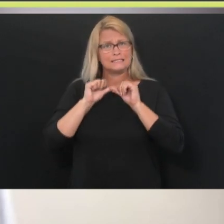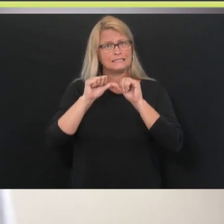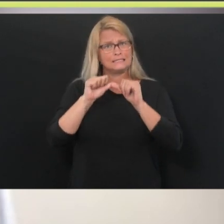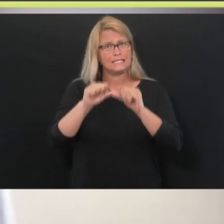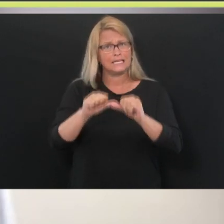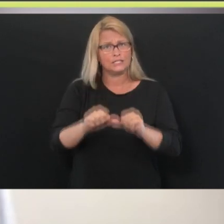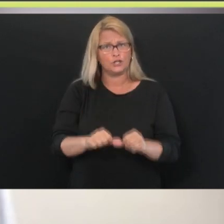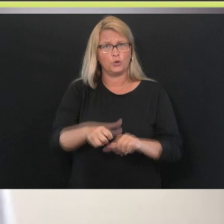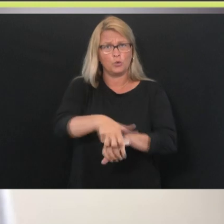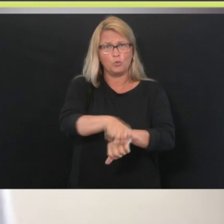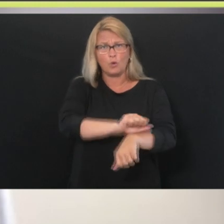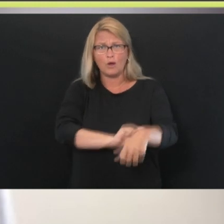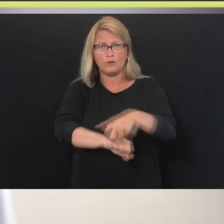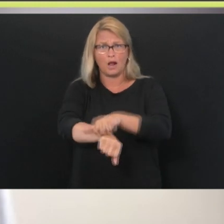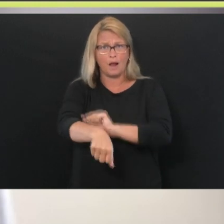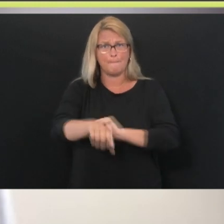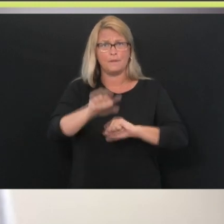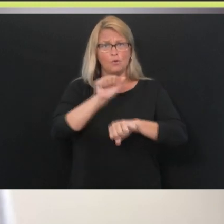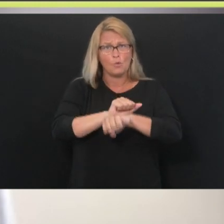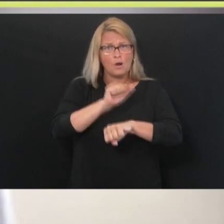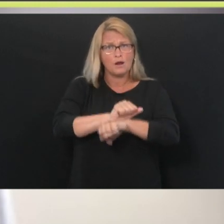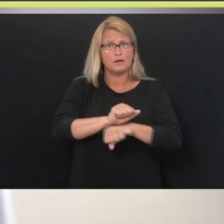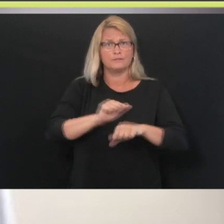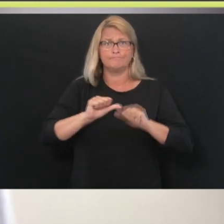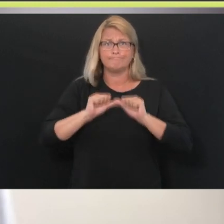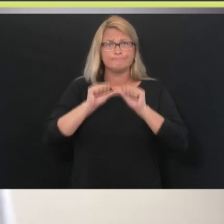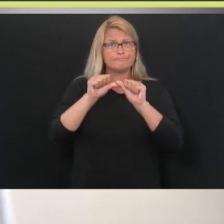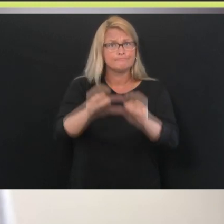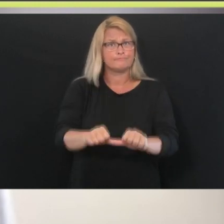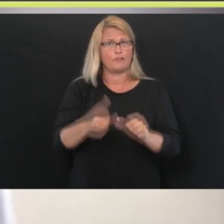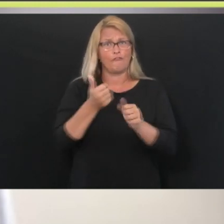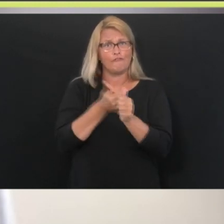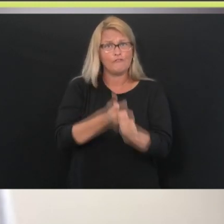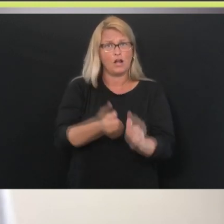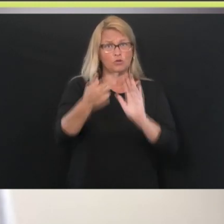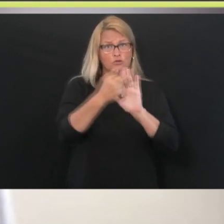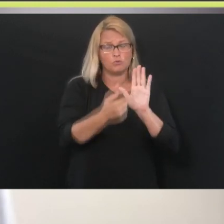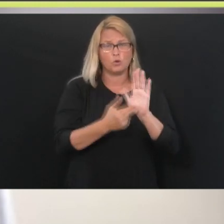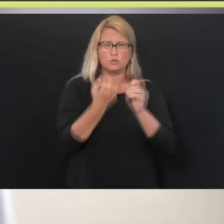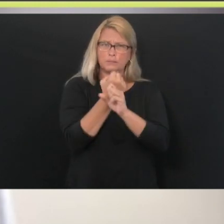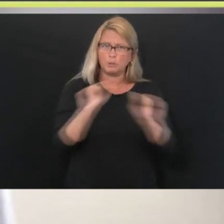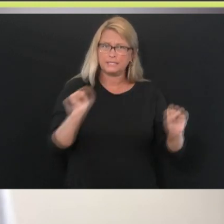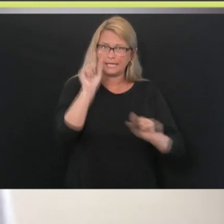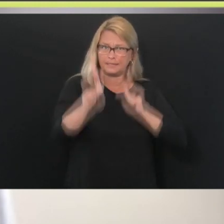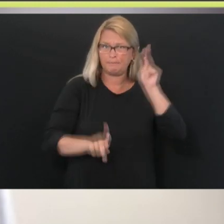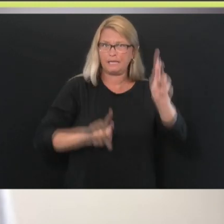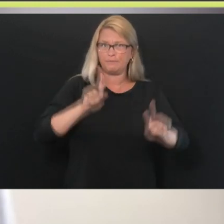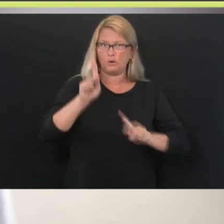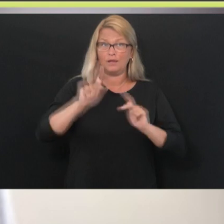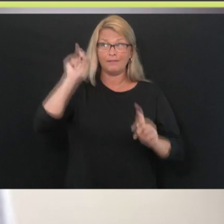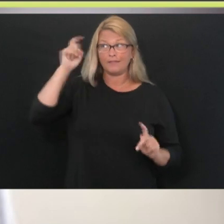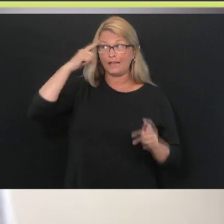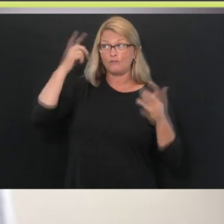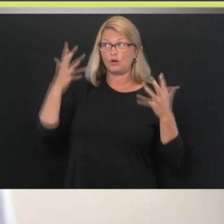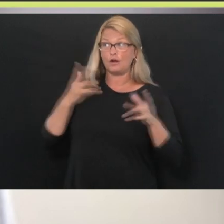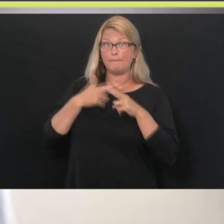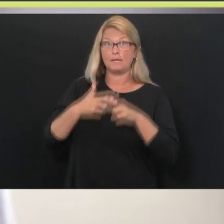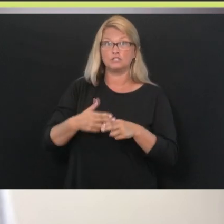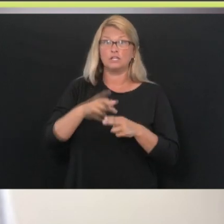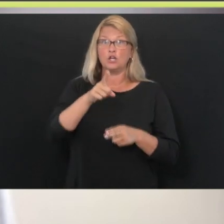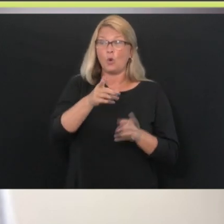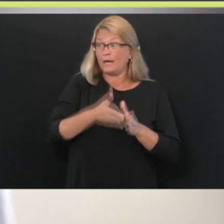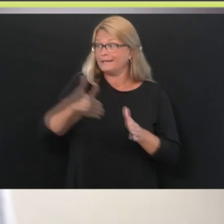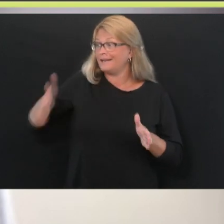and follow the mandates and do the things that we need to do to protect others. As the governor pointed out, if you've got a vulnerable